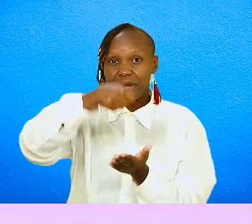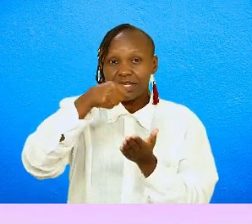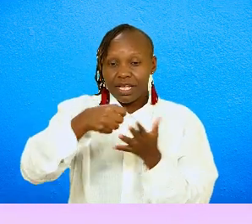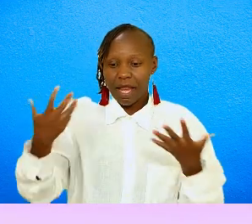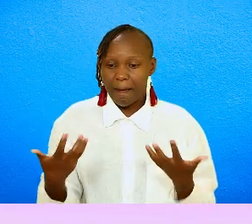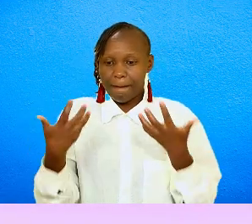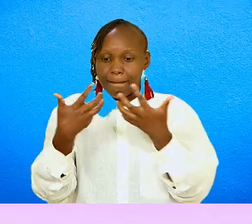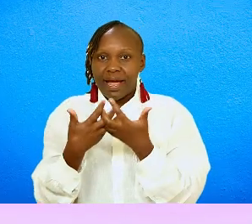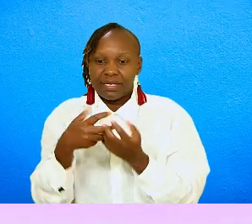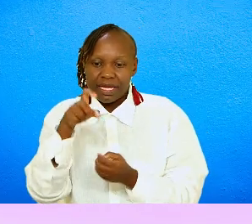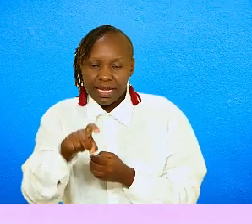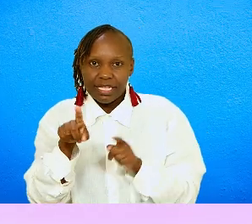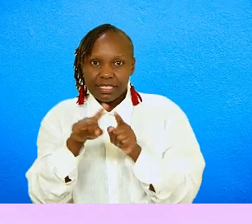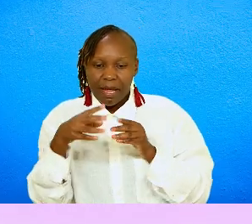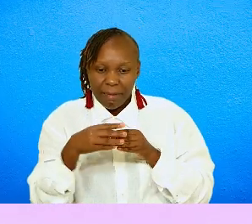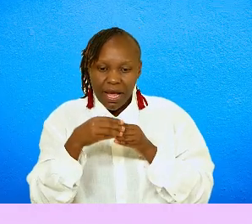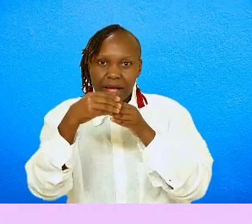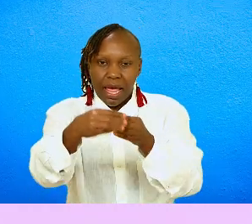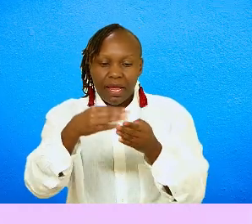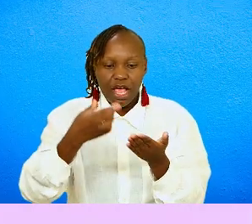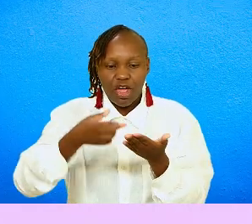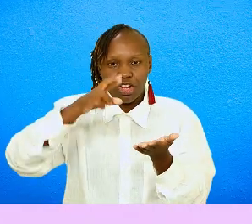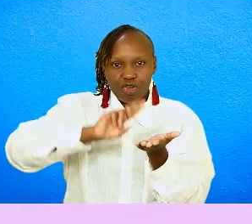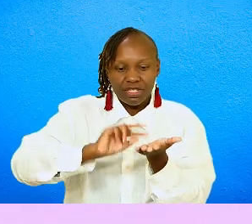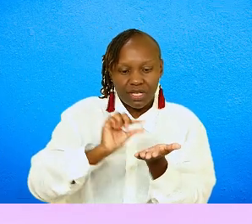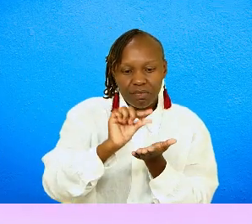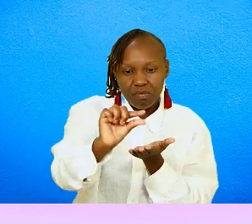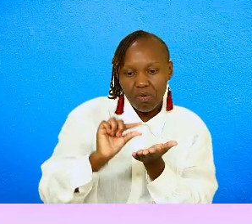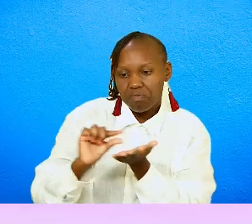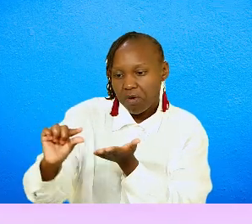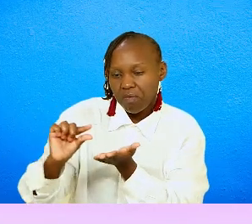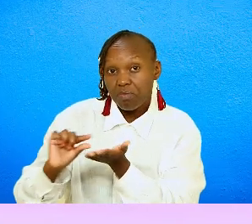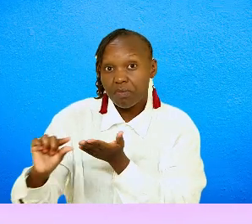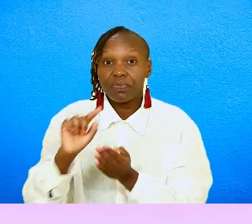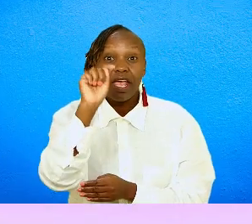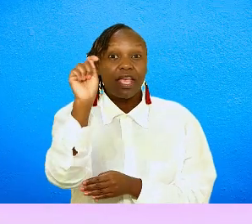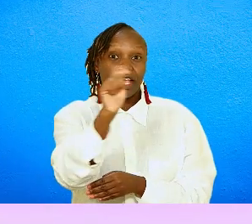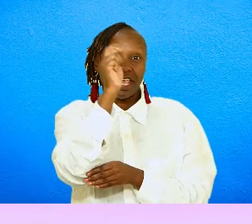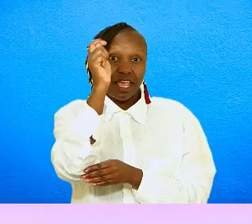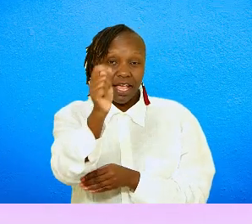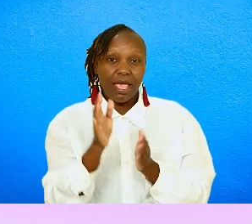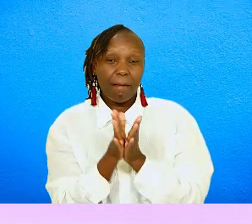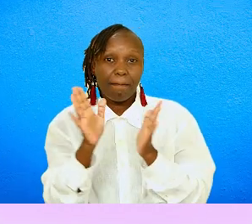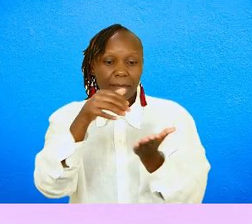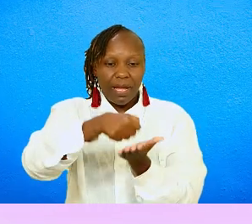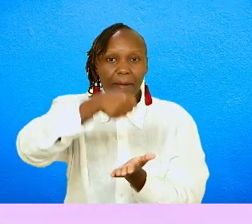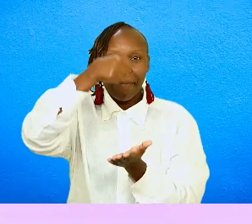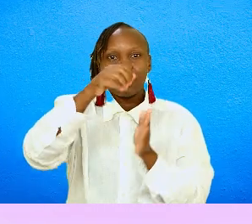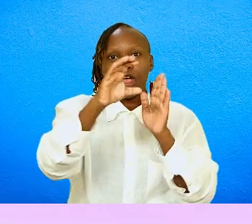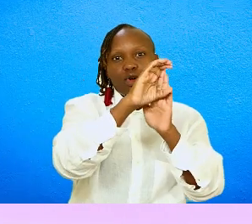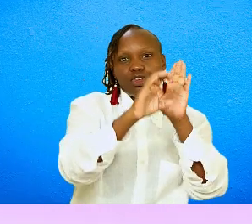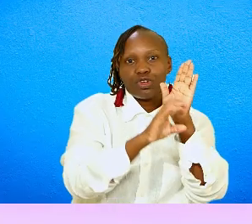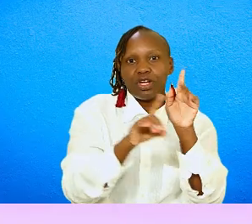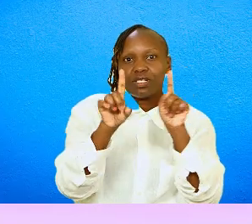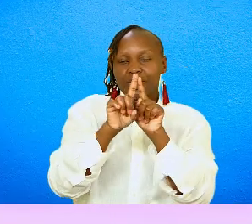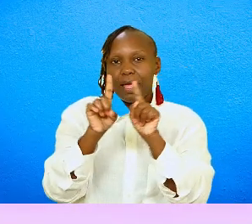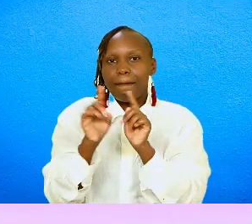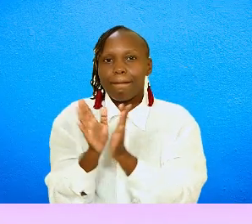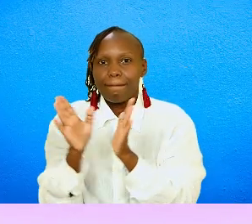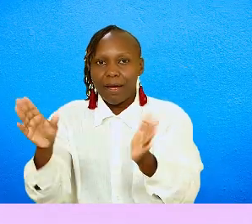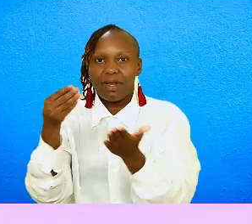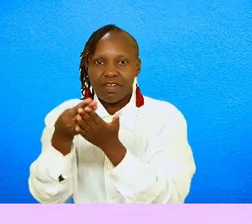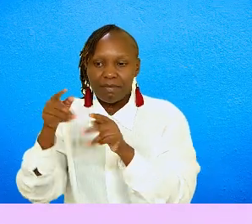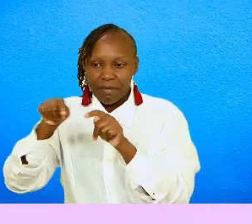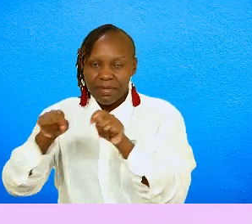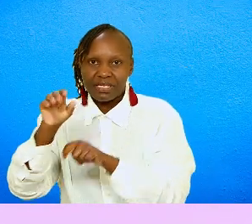our needs and guide the allocation of public resources. Now, in Kenya, public budgets are set out in the Constitution and the Public Finance Management Act